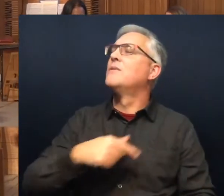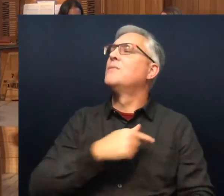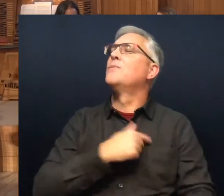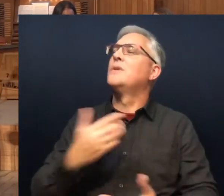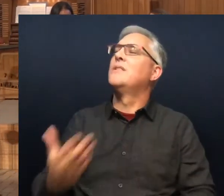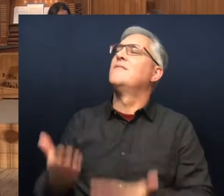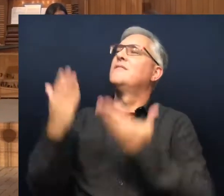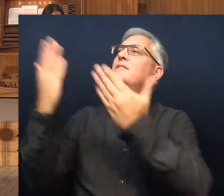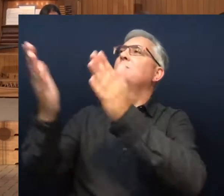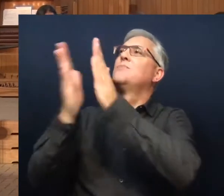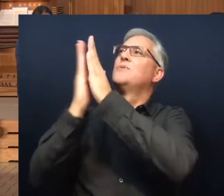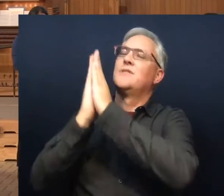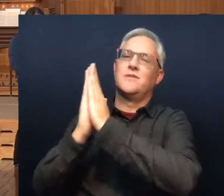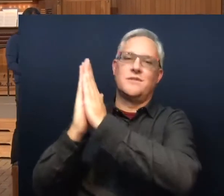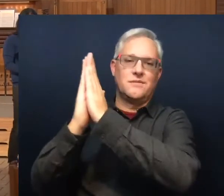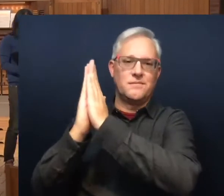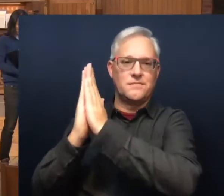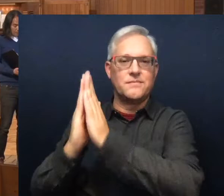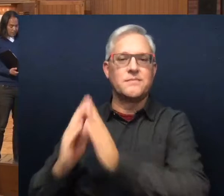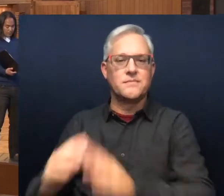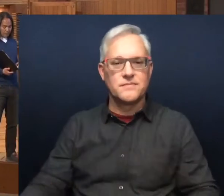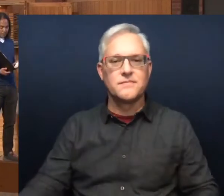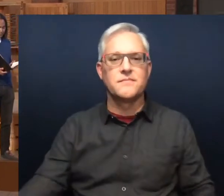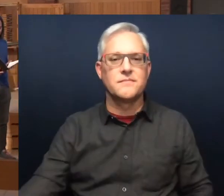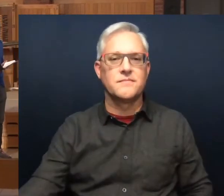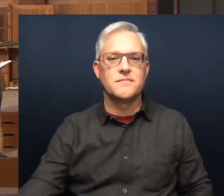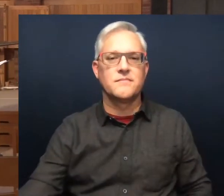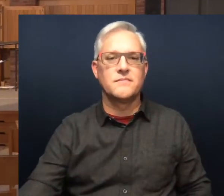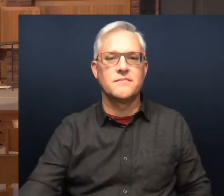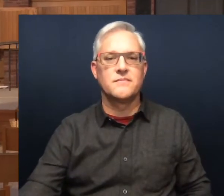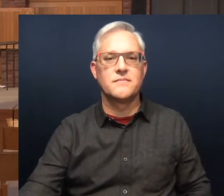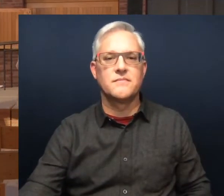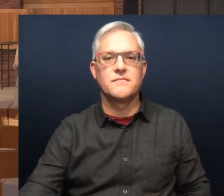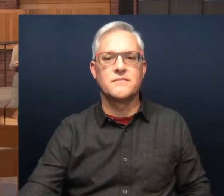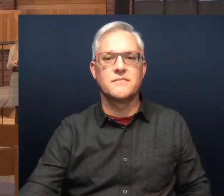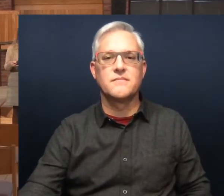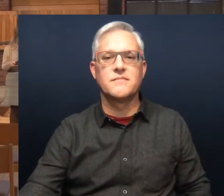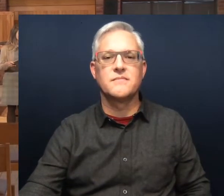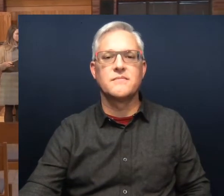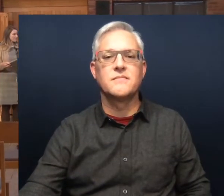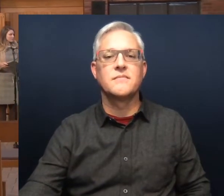love. We lift our prayers to you.